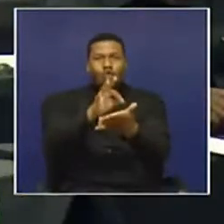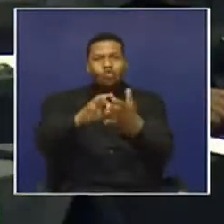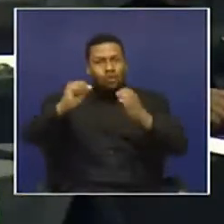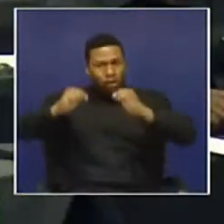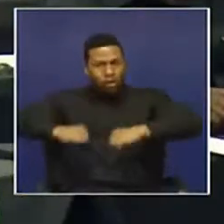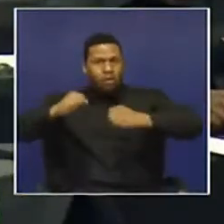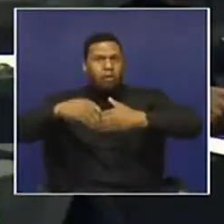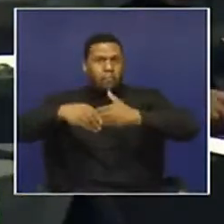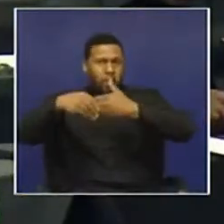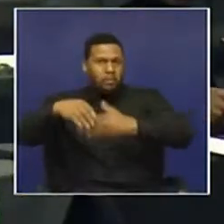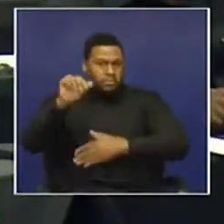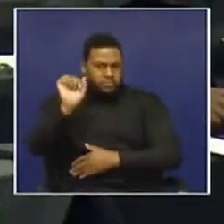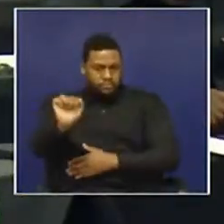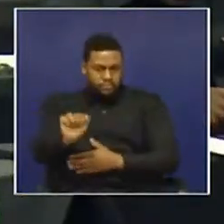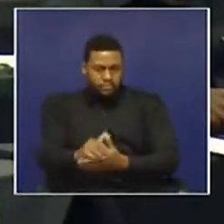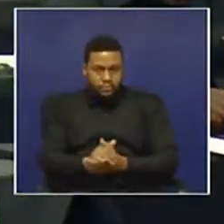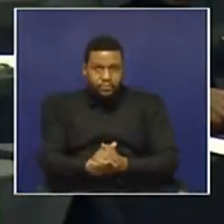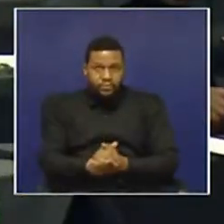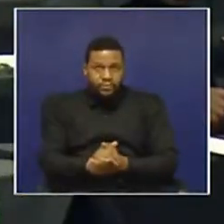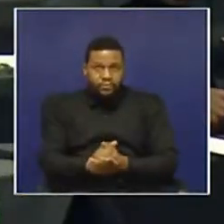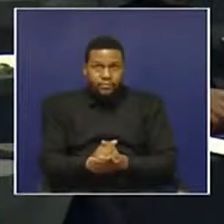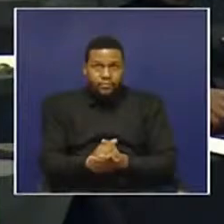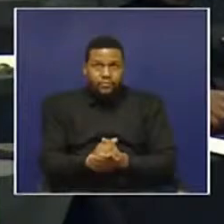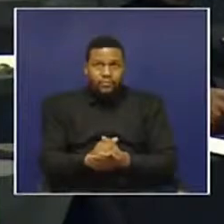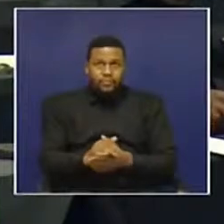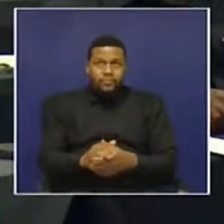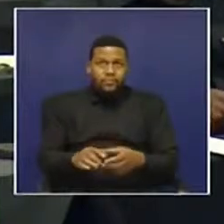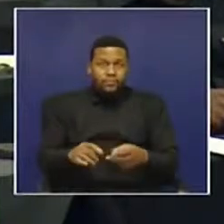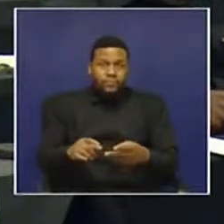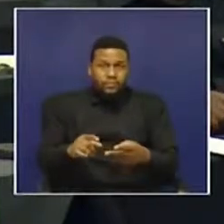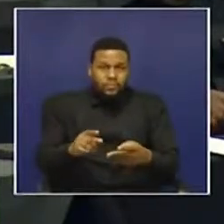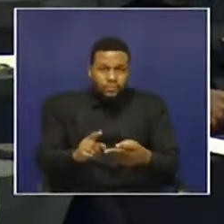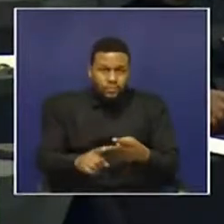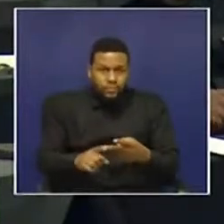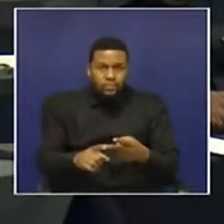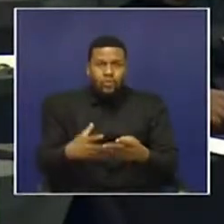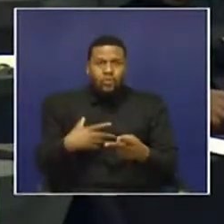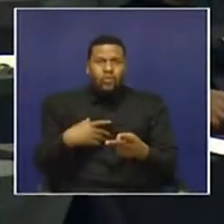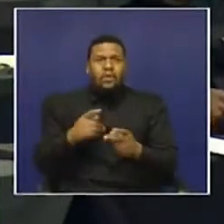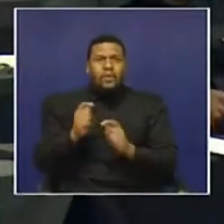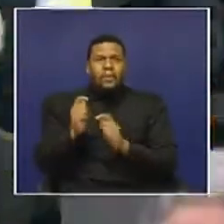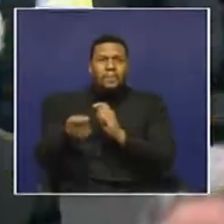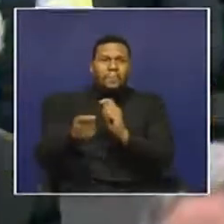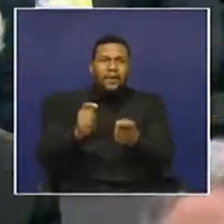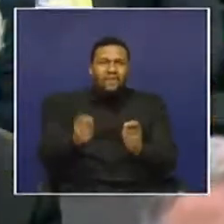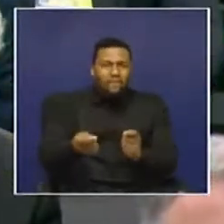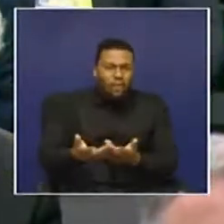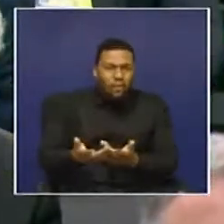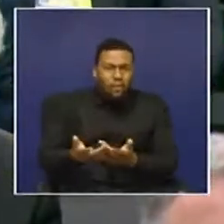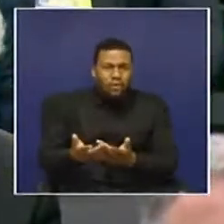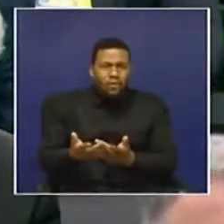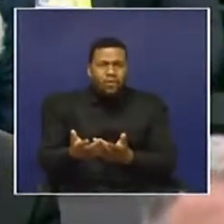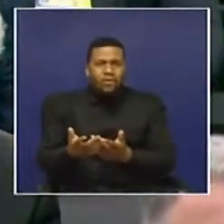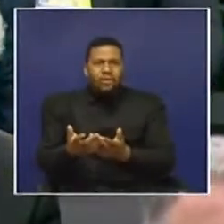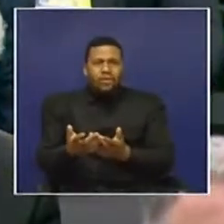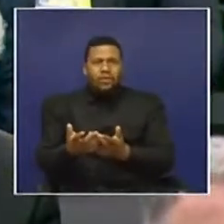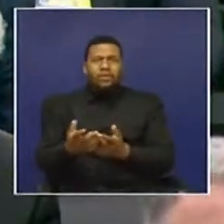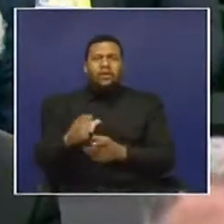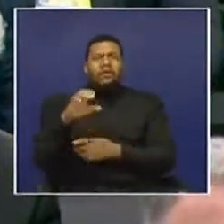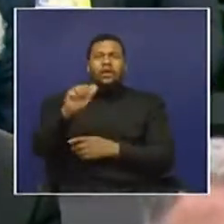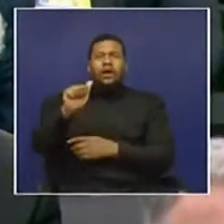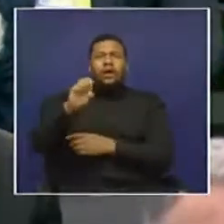We've got to pay for up subscription to the World Bank, which we have not been paying for a while, of about R1